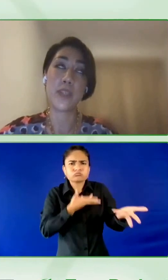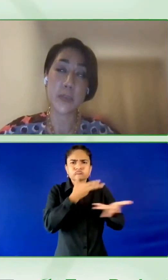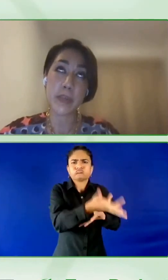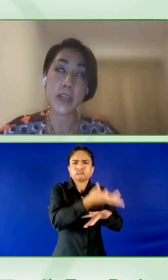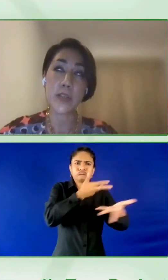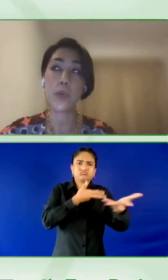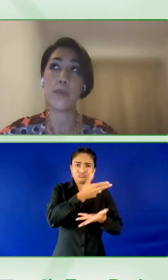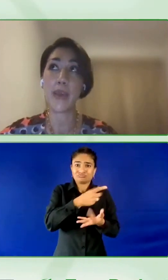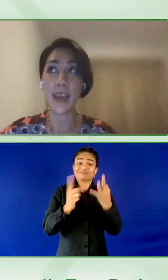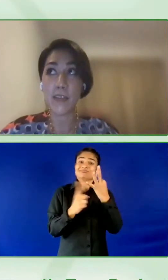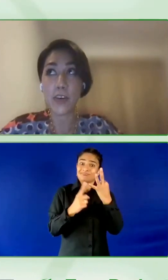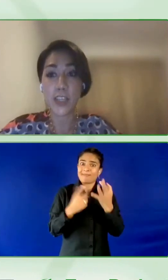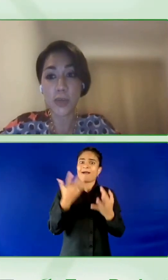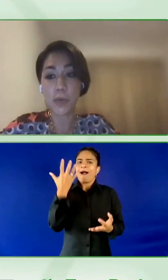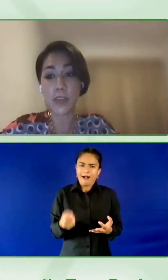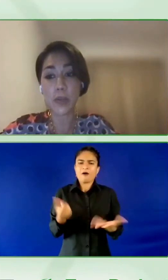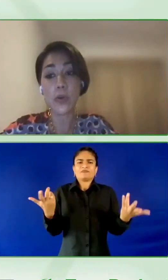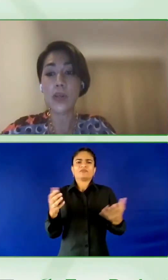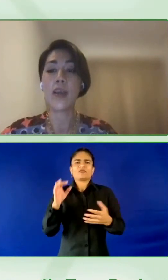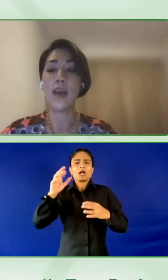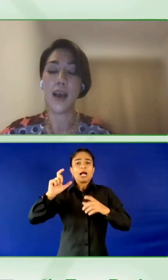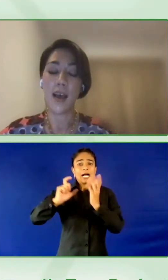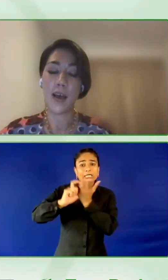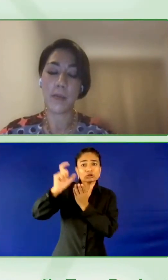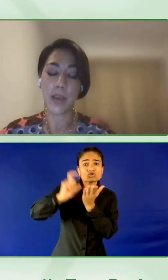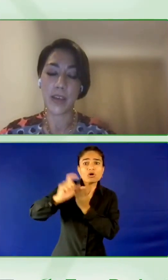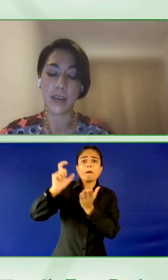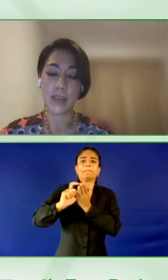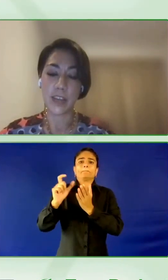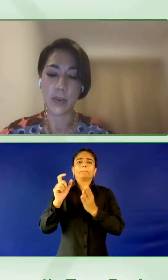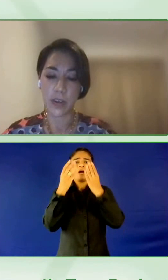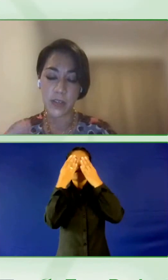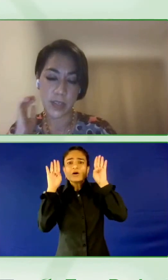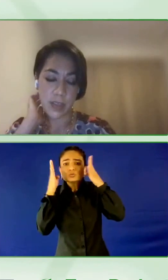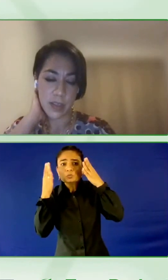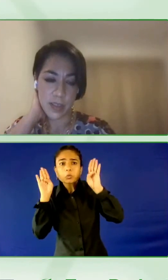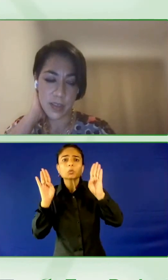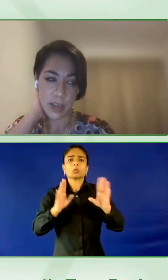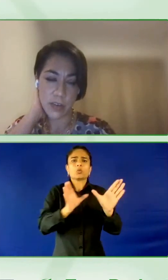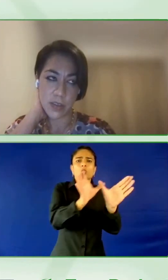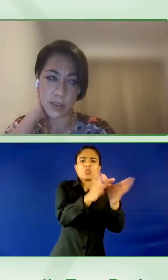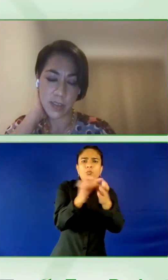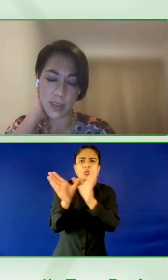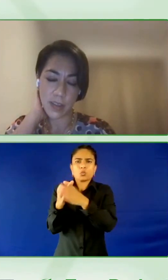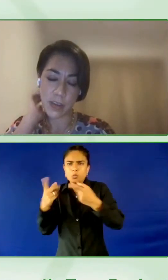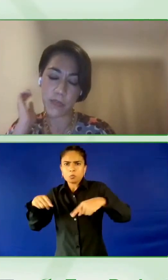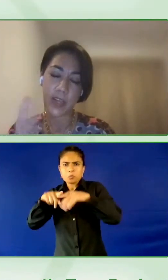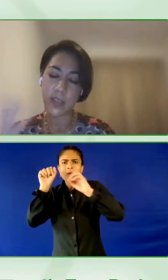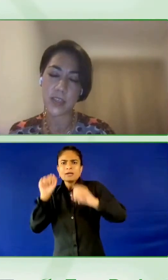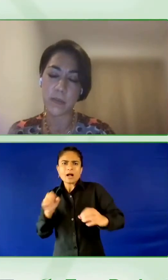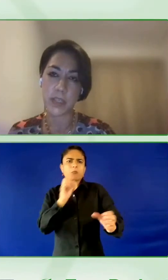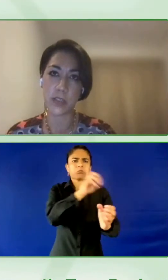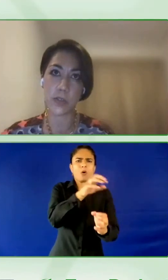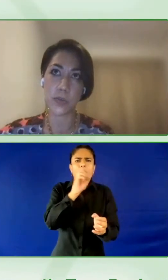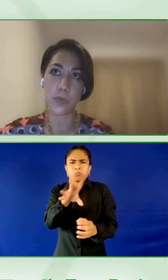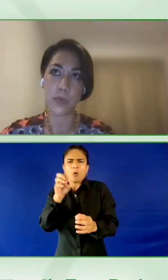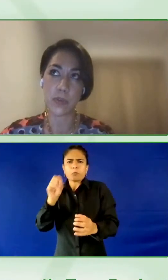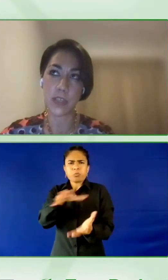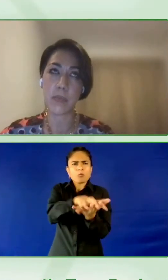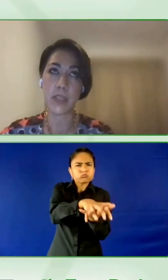with disabilities who may have gotten in trouble with the law. And there's either the offense is